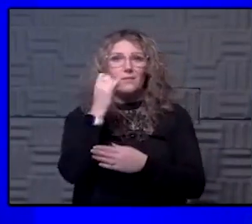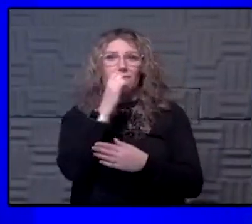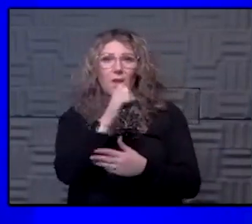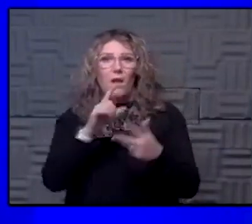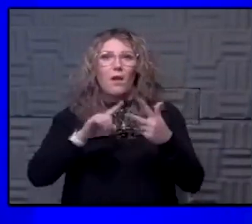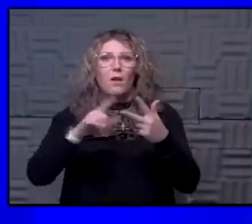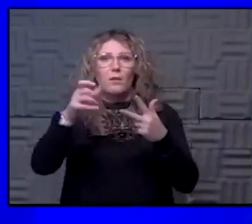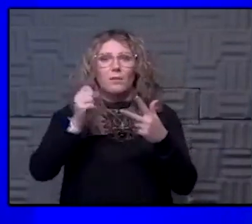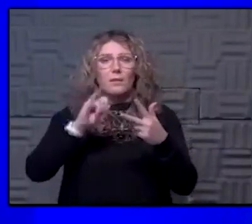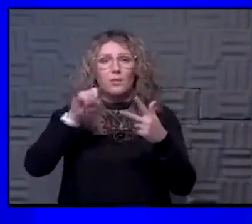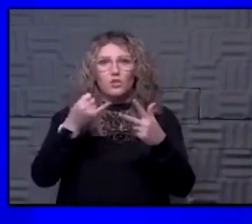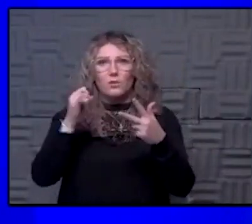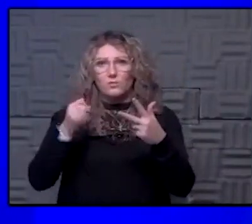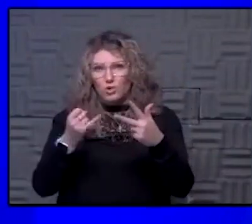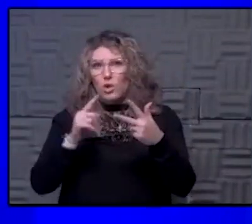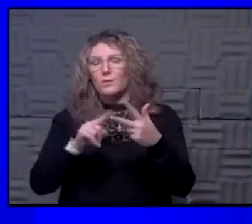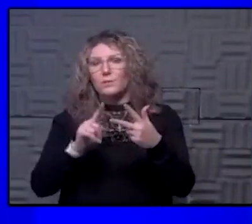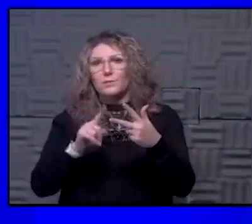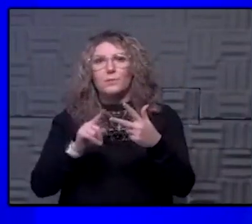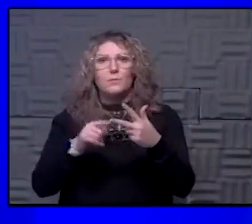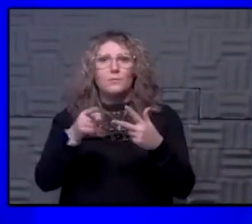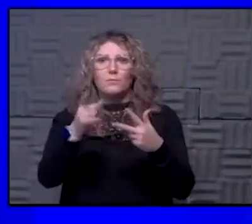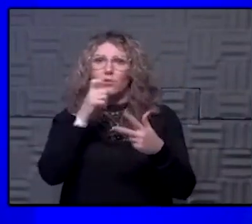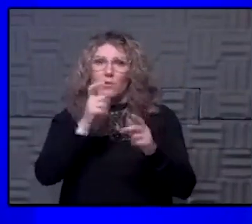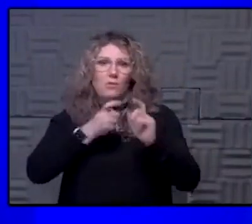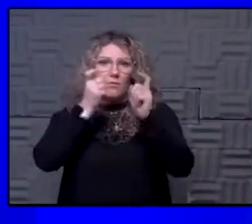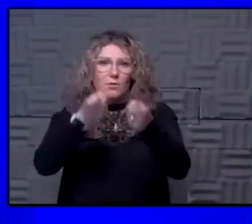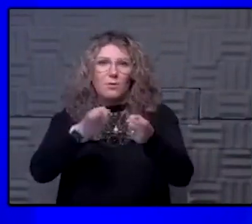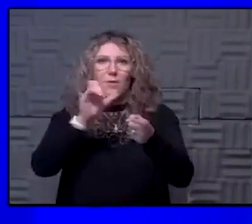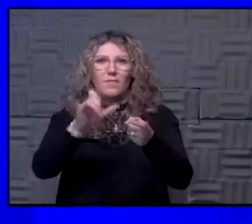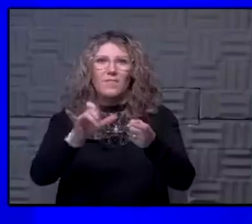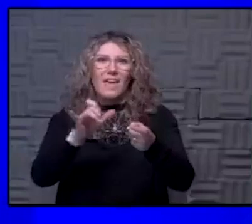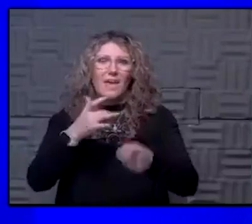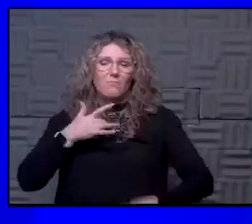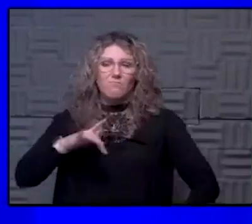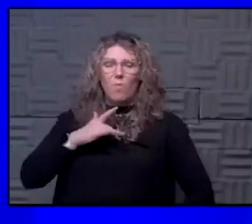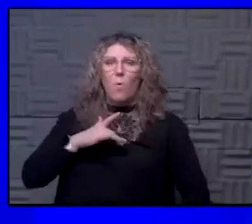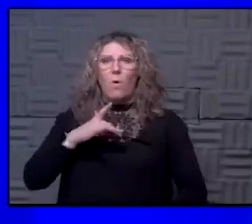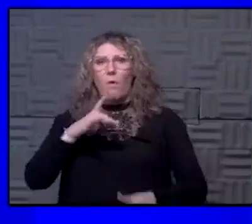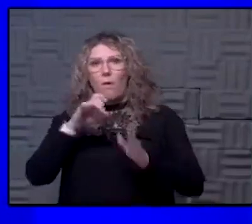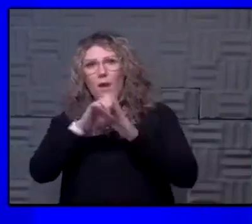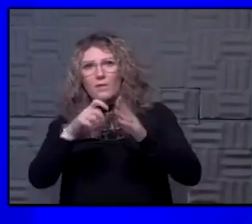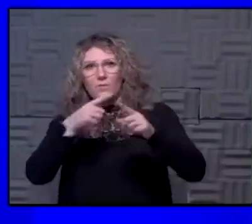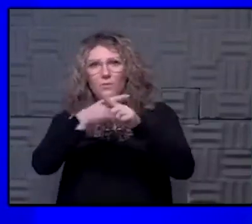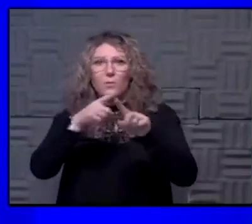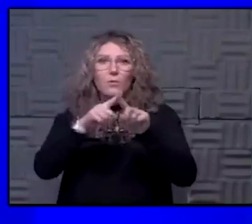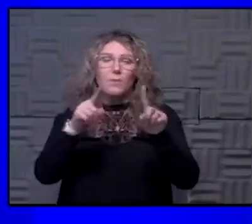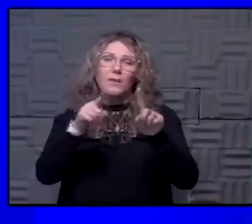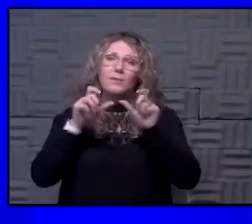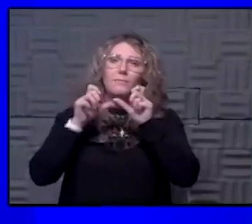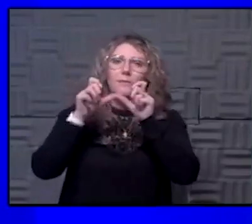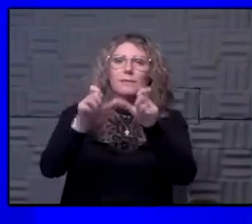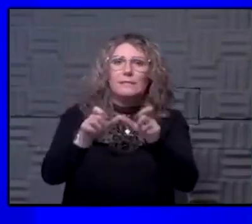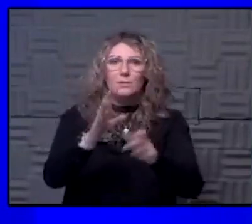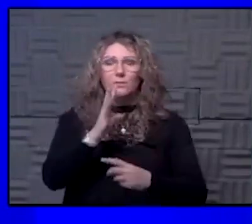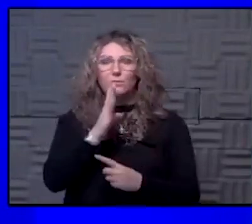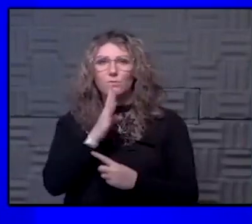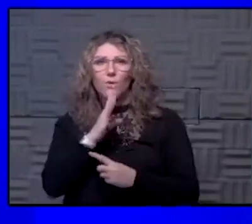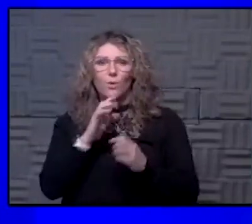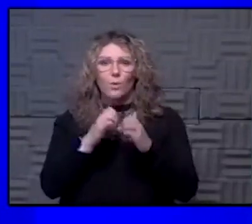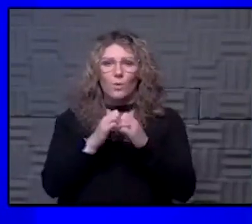get the Johnson & Johnson vaccine. You are not contributing to that moral, ethical dilemma, but we need to continue to talk